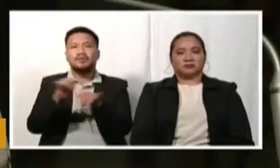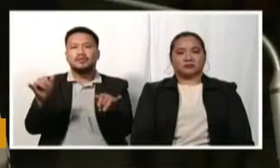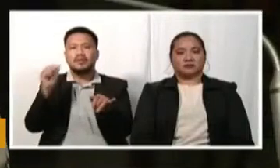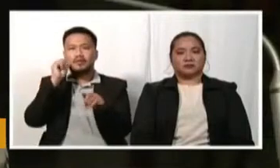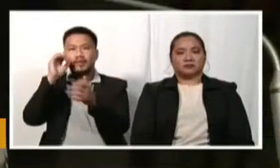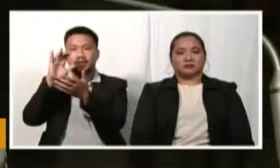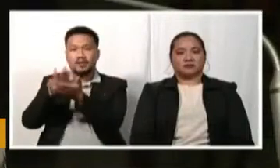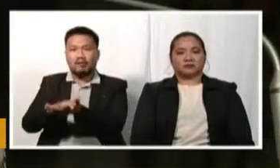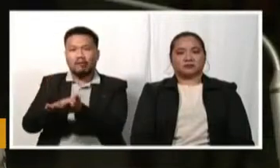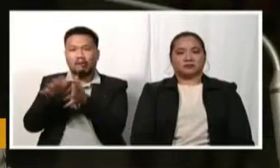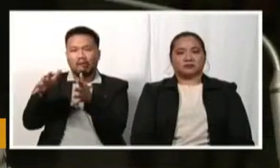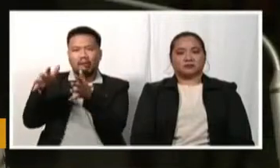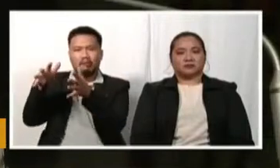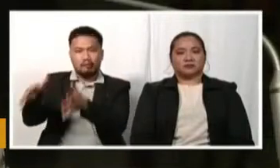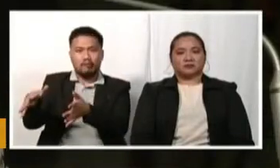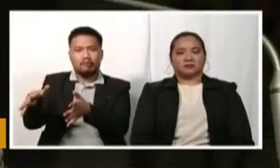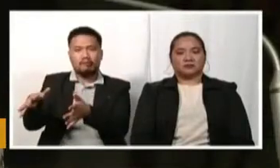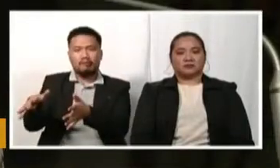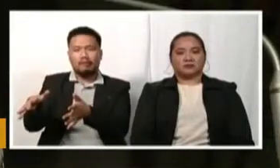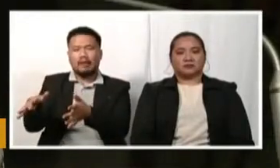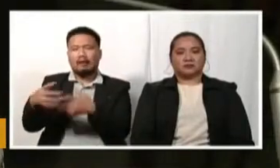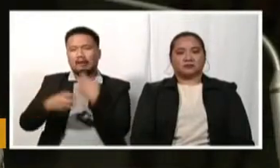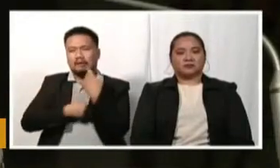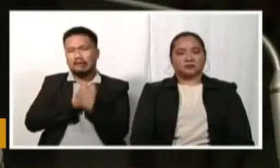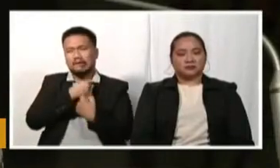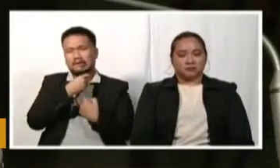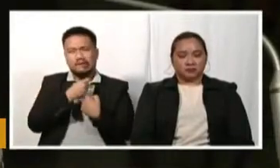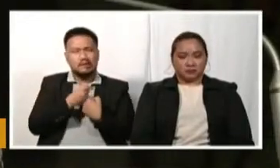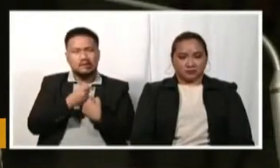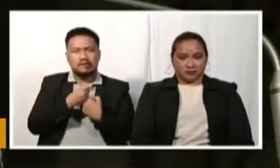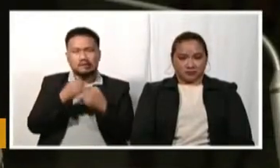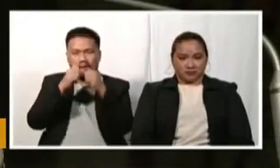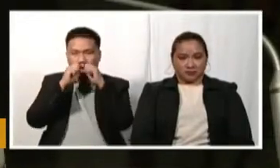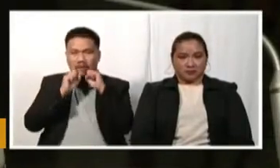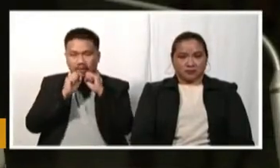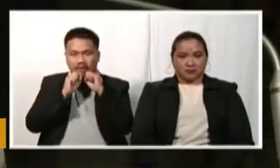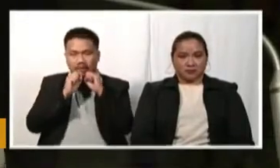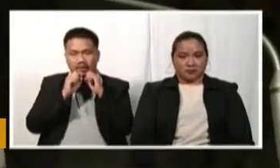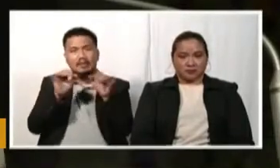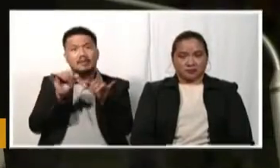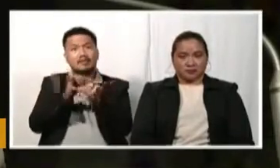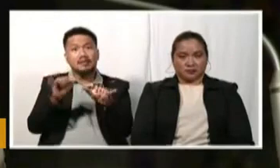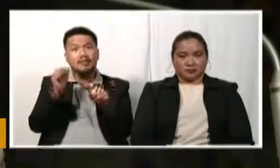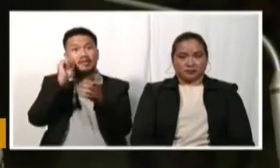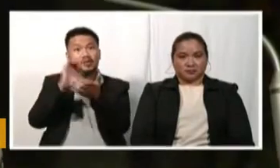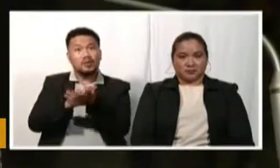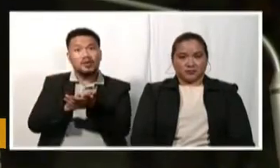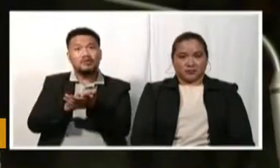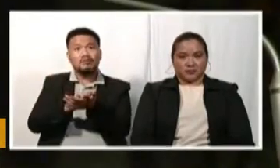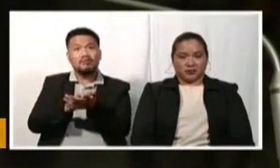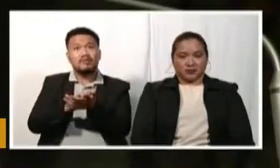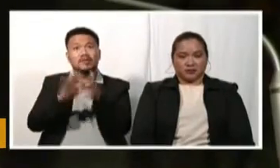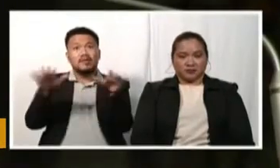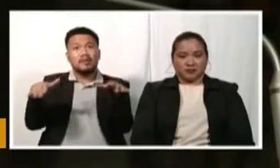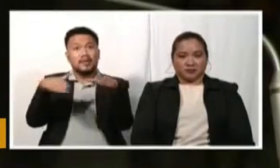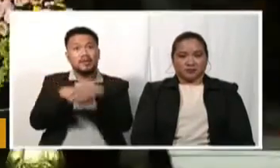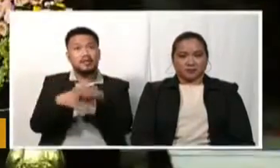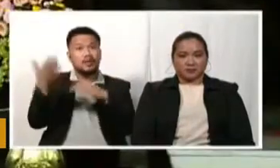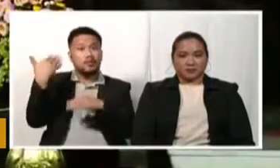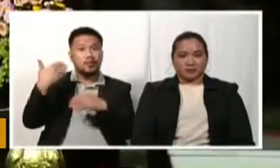in spirit, a wife married in youth and then cast off, says your